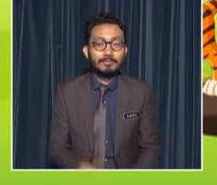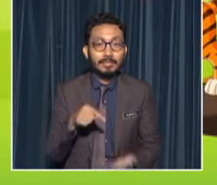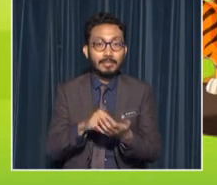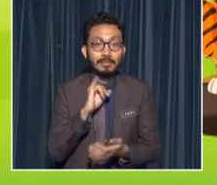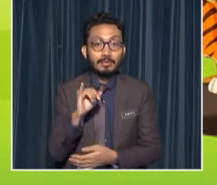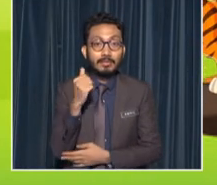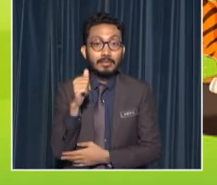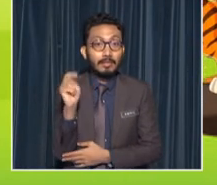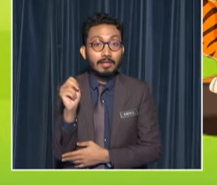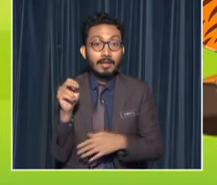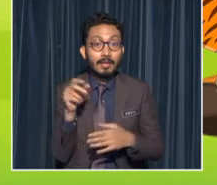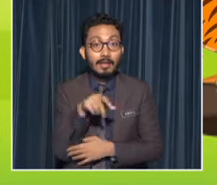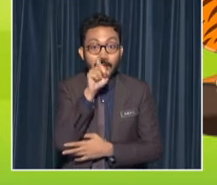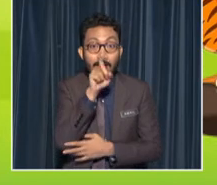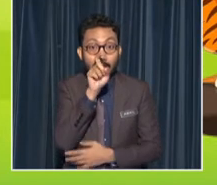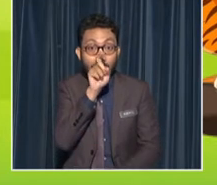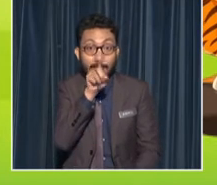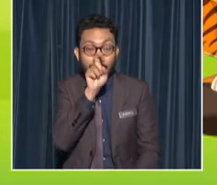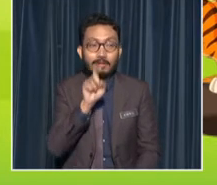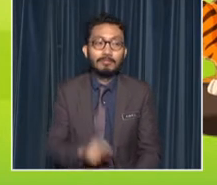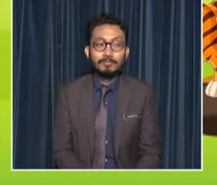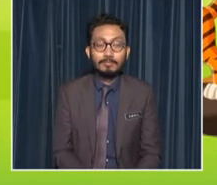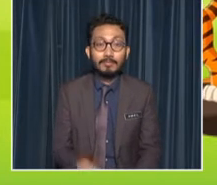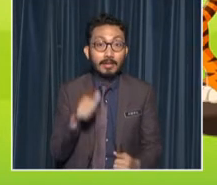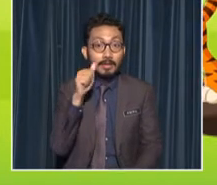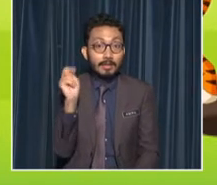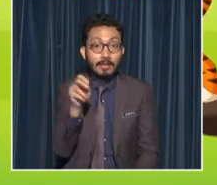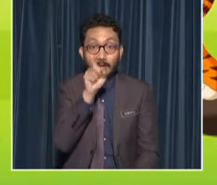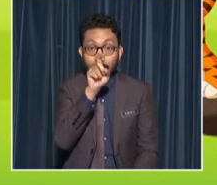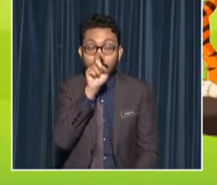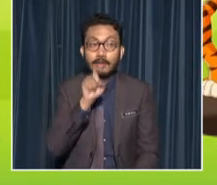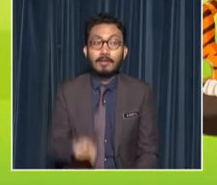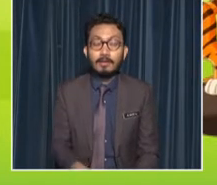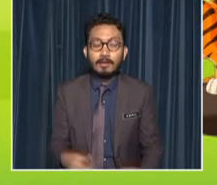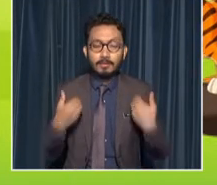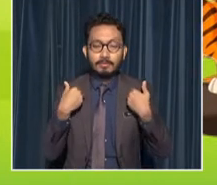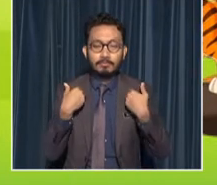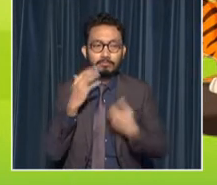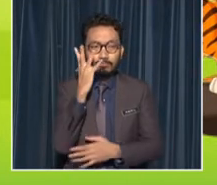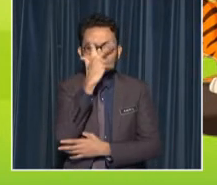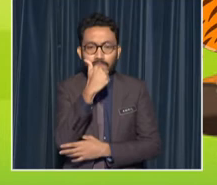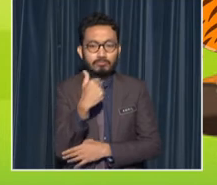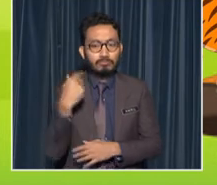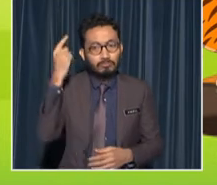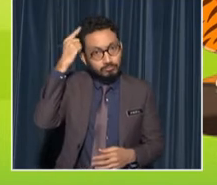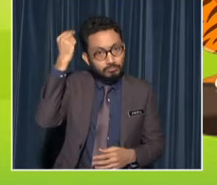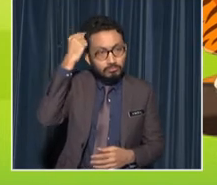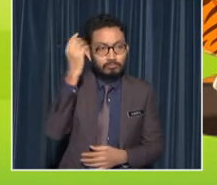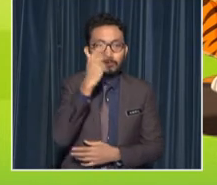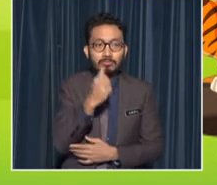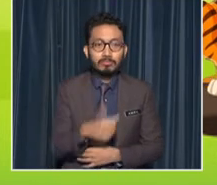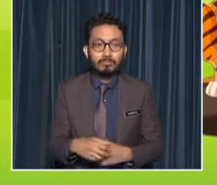This is an eagle. An eagle has beautiful